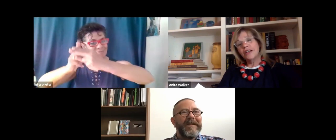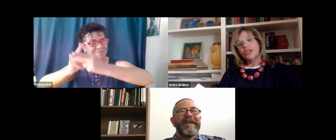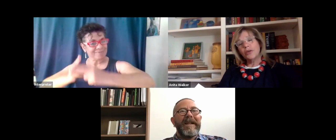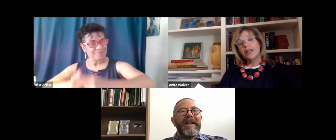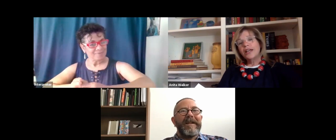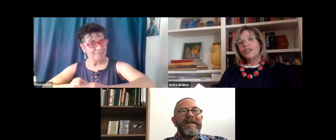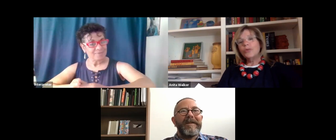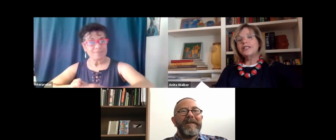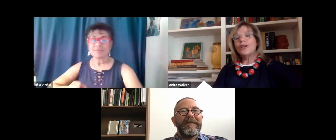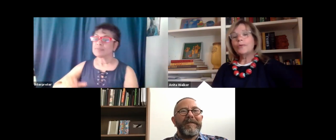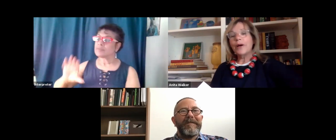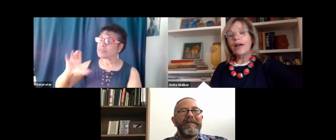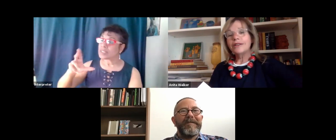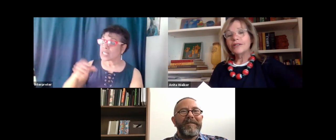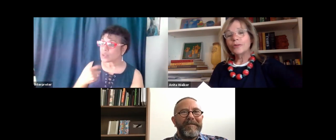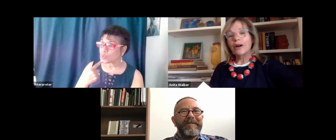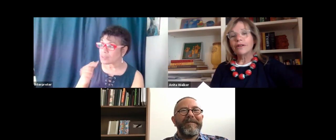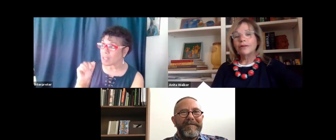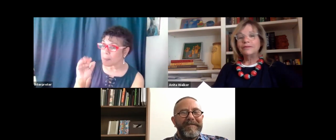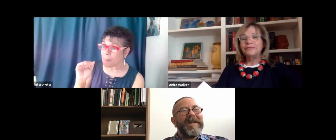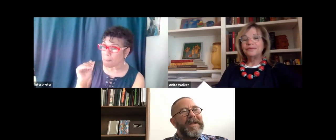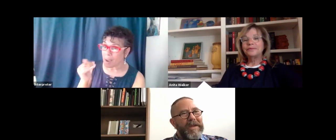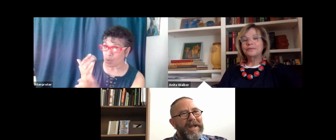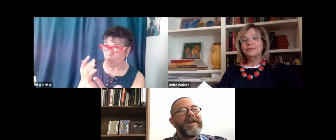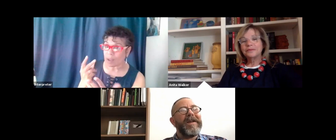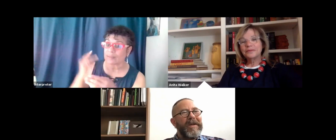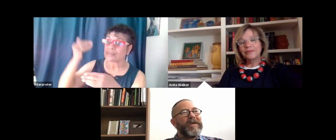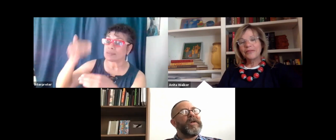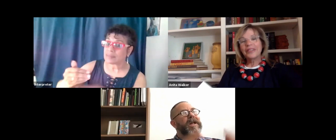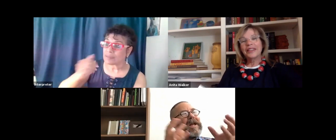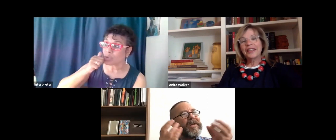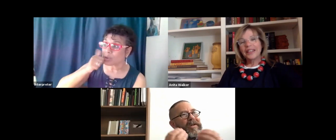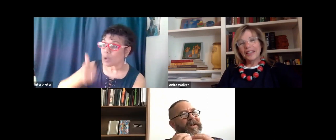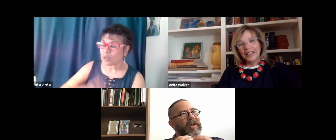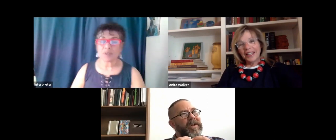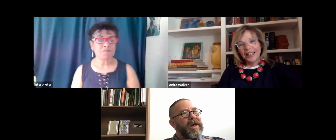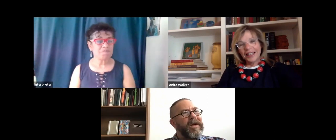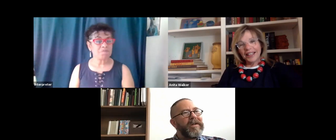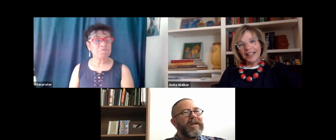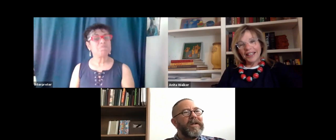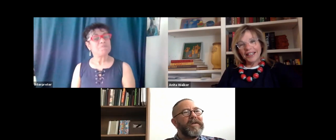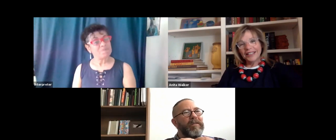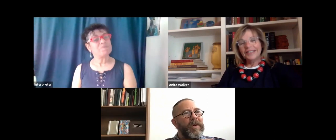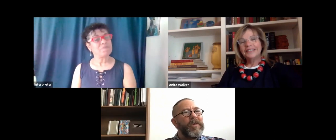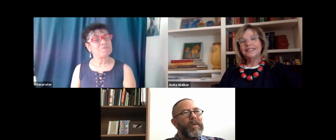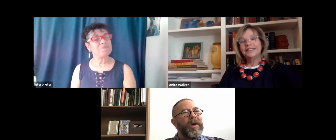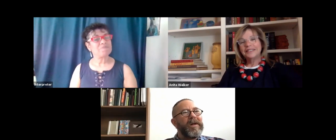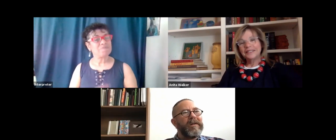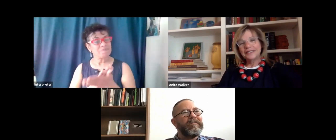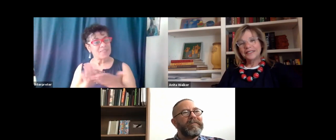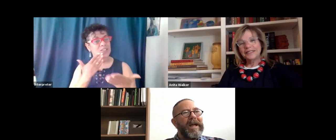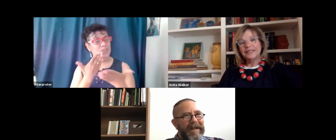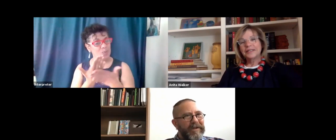Charles, shall we say goodbye until tomorrow? I think this is a nice little nugget of some good